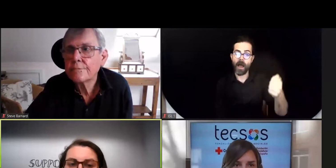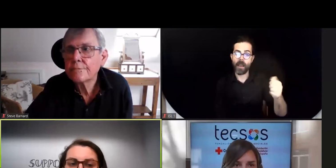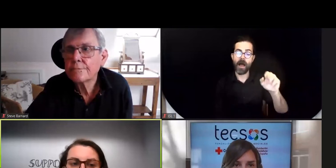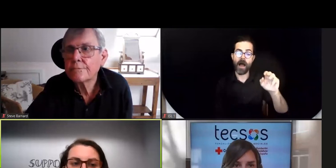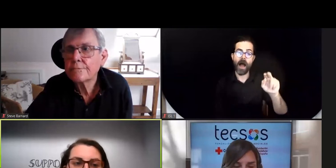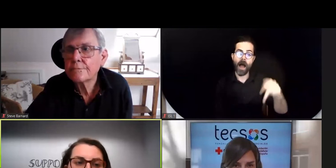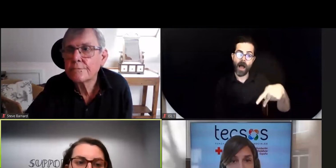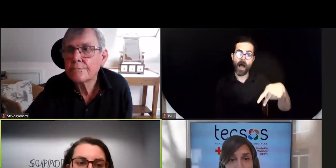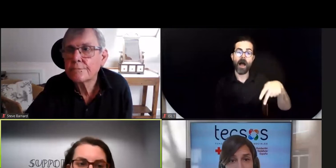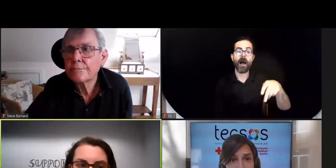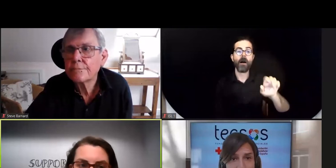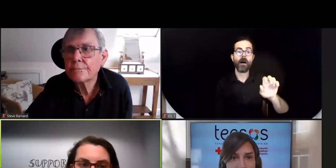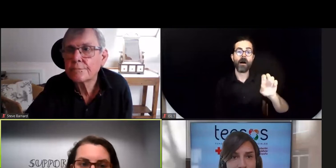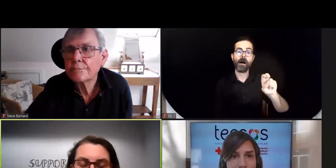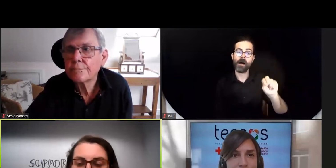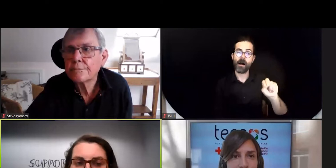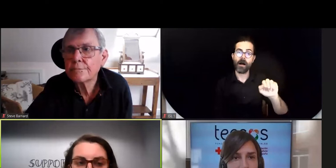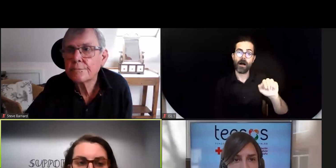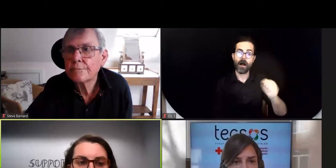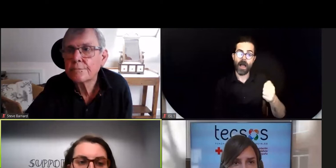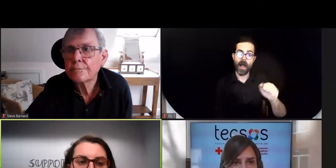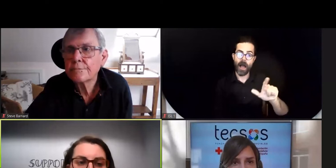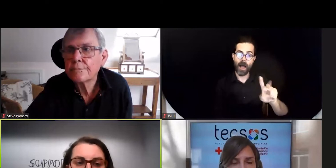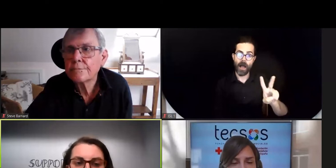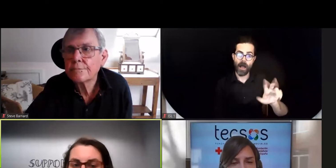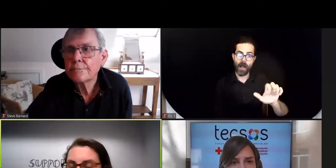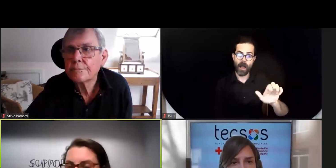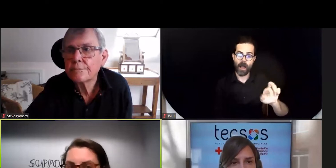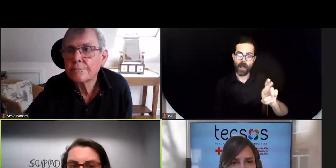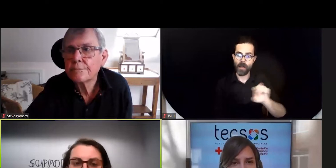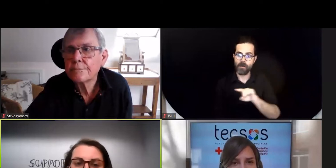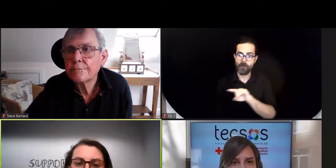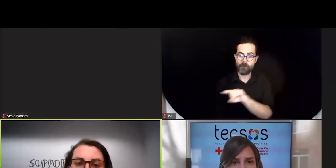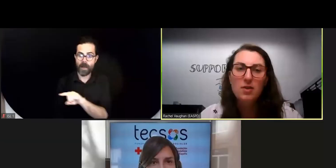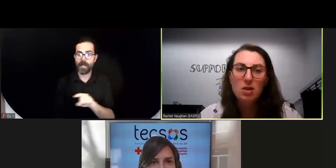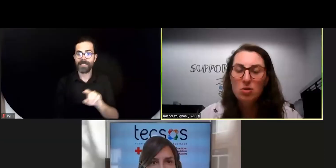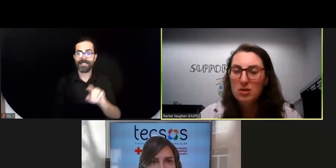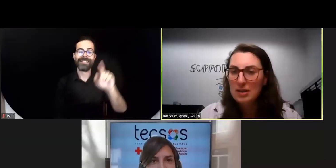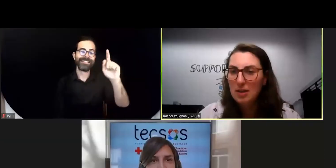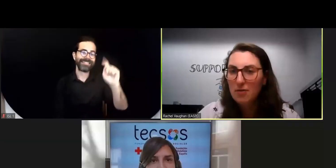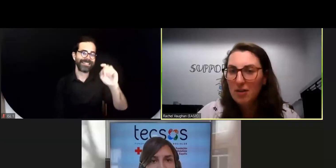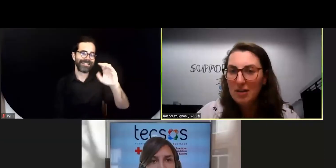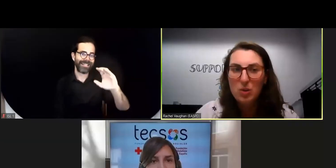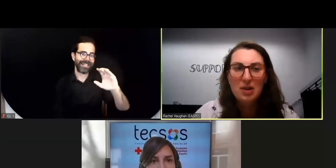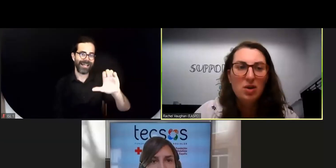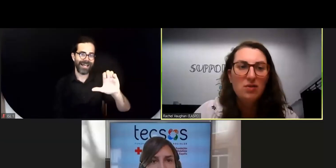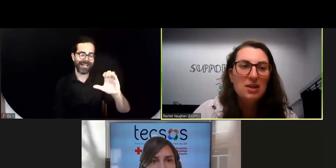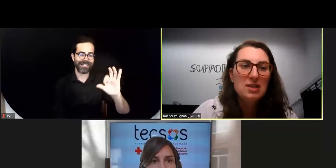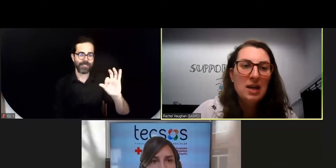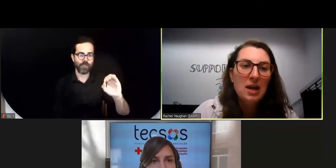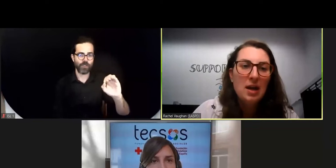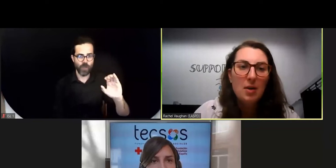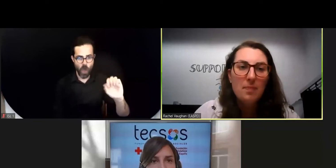Social Technologies Foundation, where they've been developing technological projects for the social sector for around 12